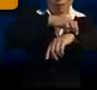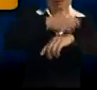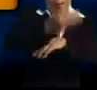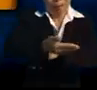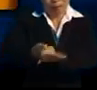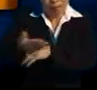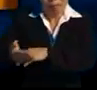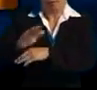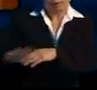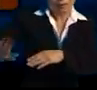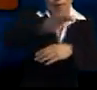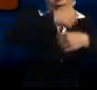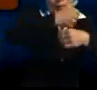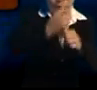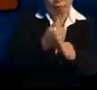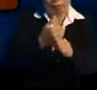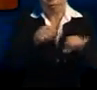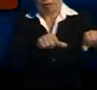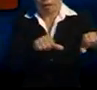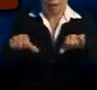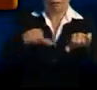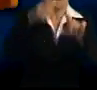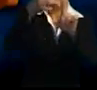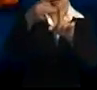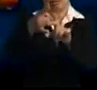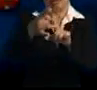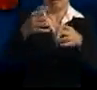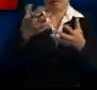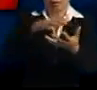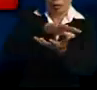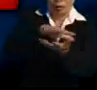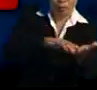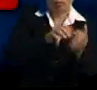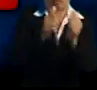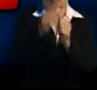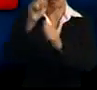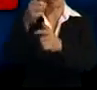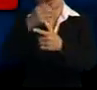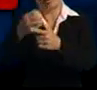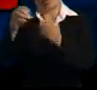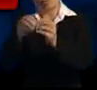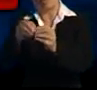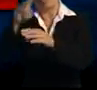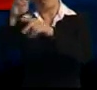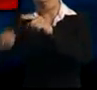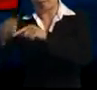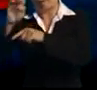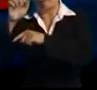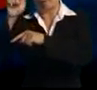other words, they are formed from active metals which have combined with one or more non-metals.